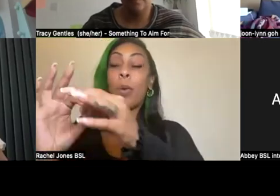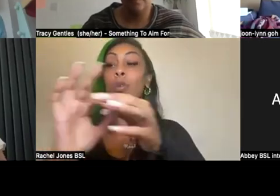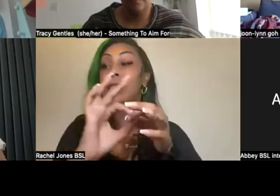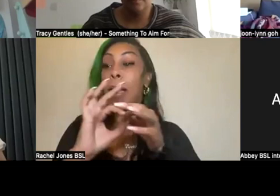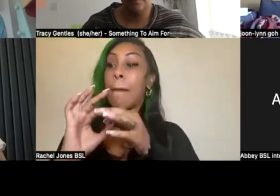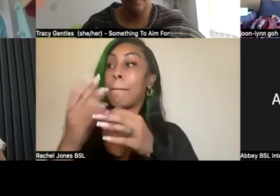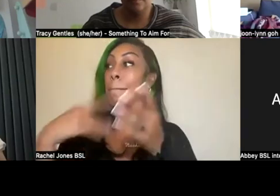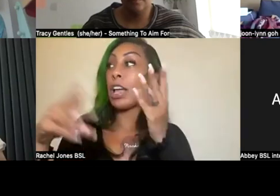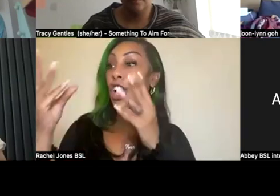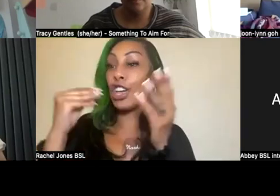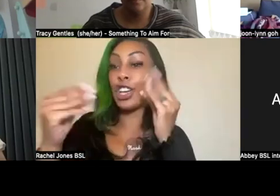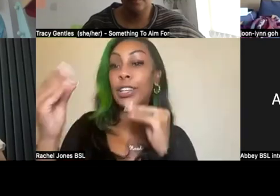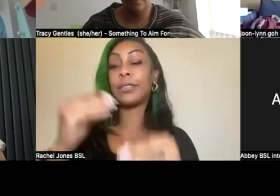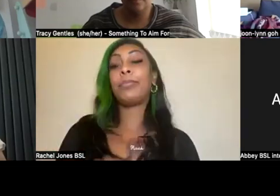heard.